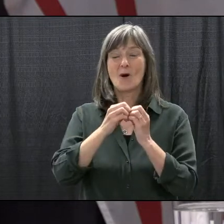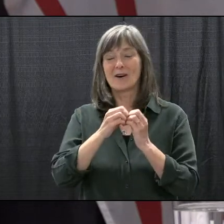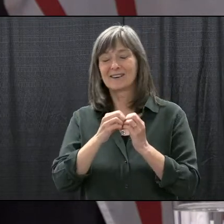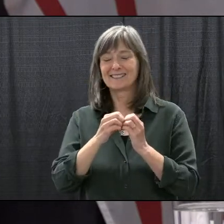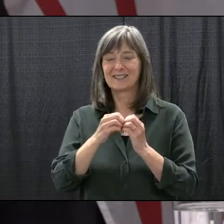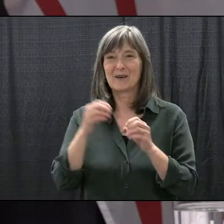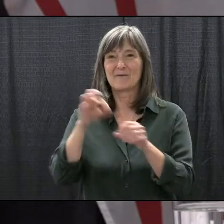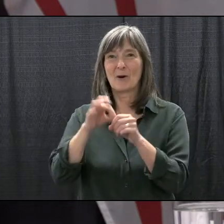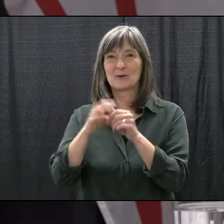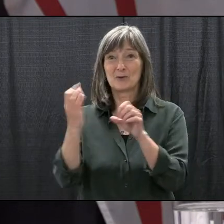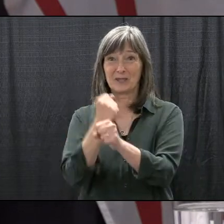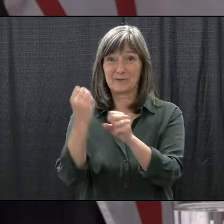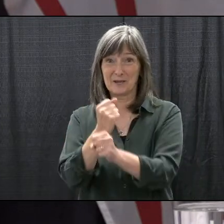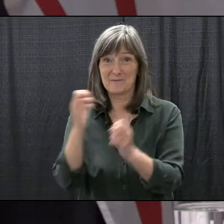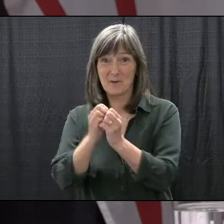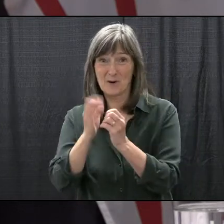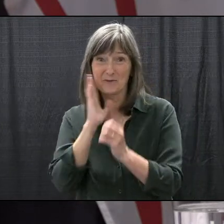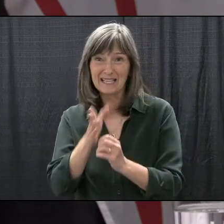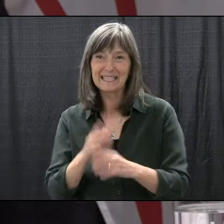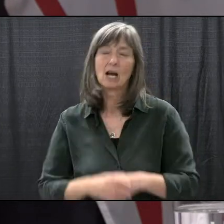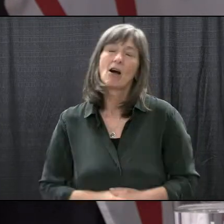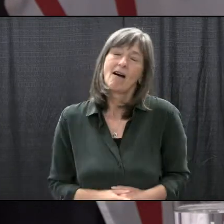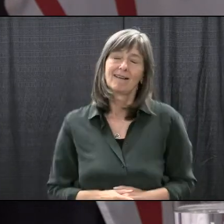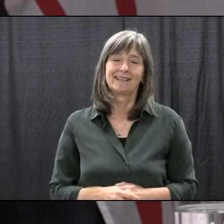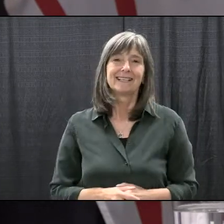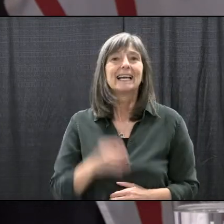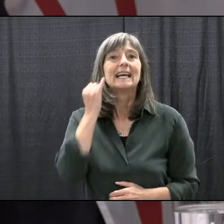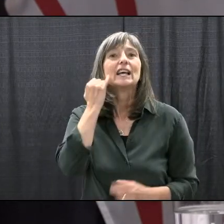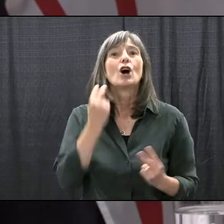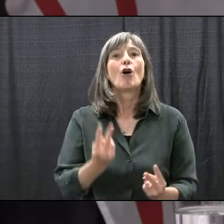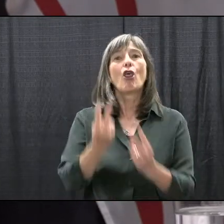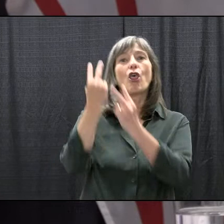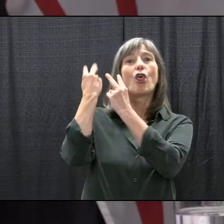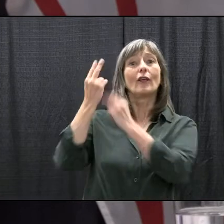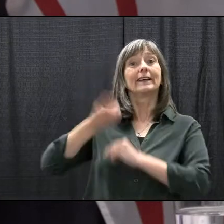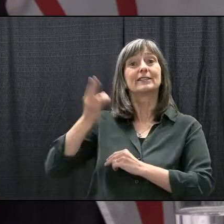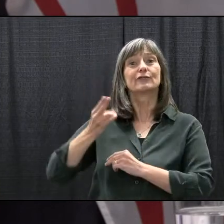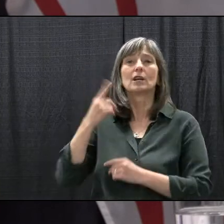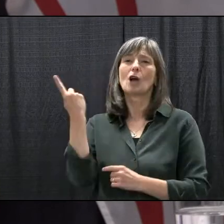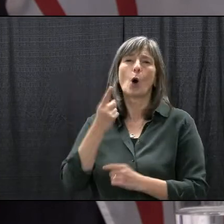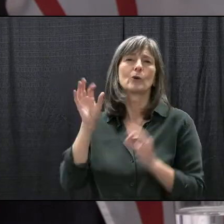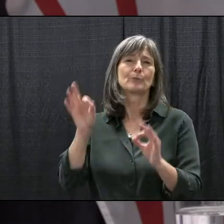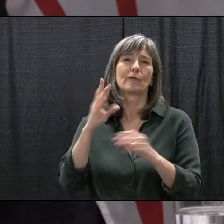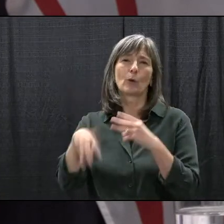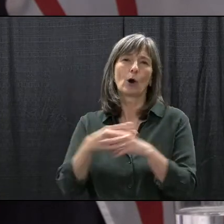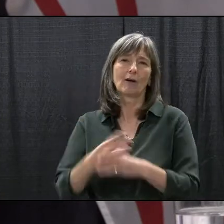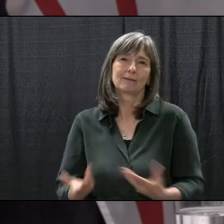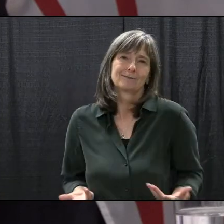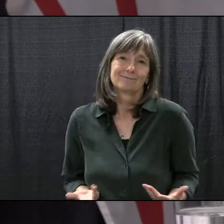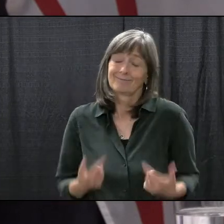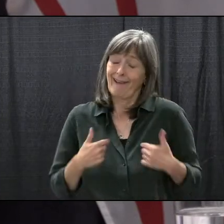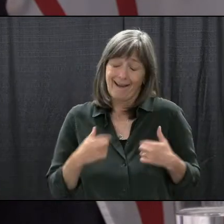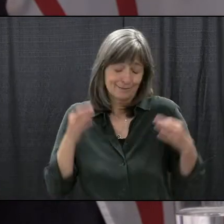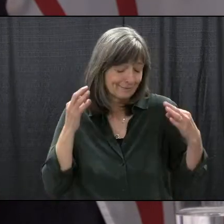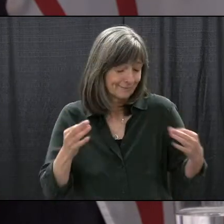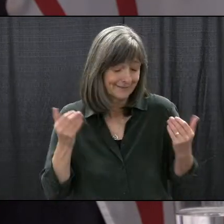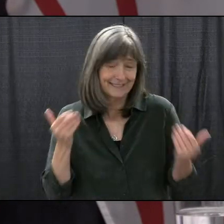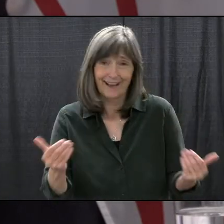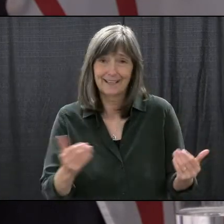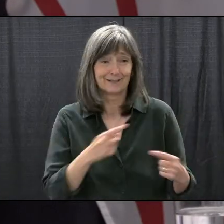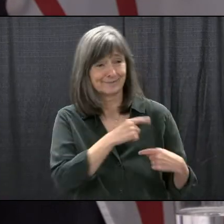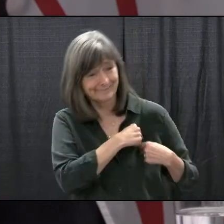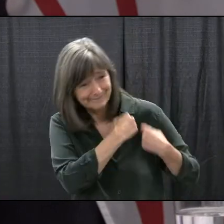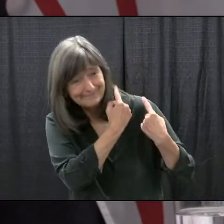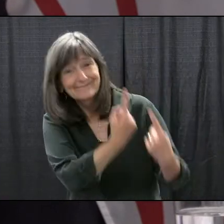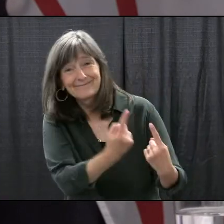majority of seats? Look, revisionist history is always perfect, and the rearview mirror is always perfect. I made the decision, as I've maintained the whole time,